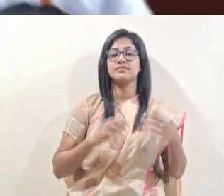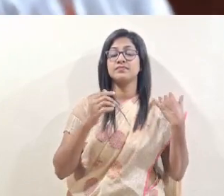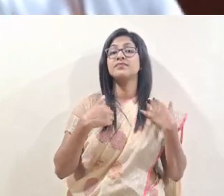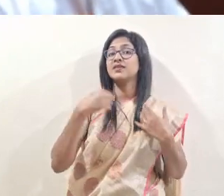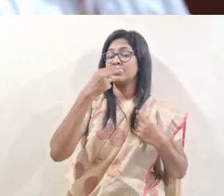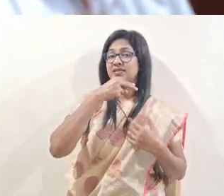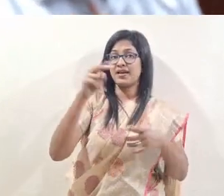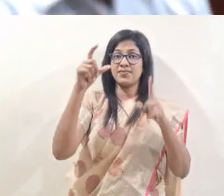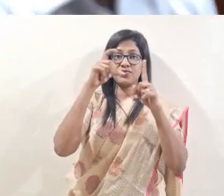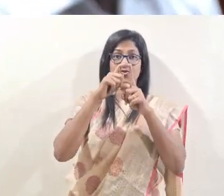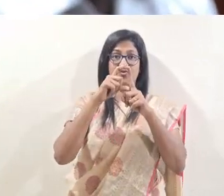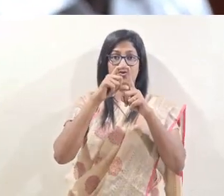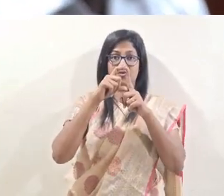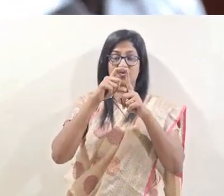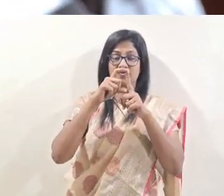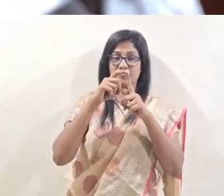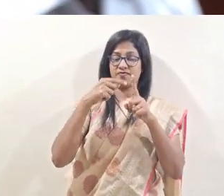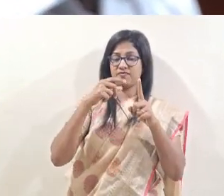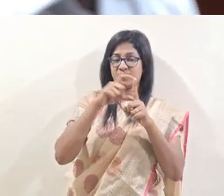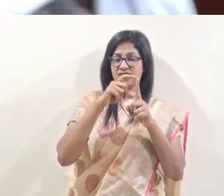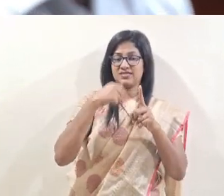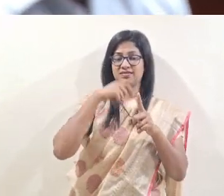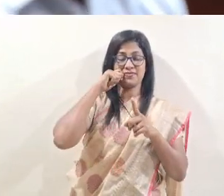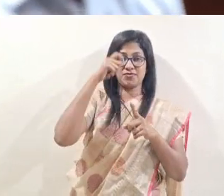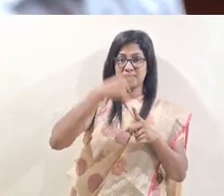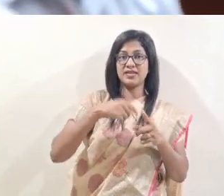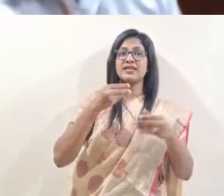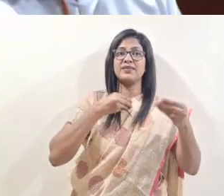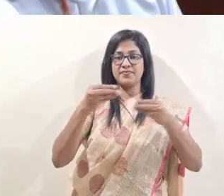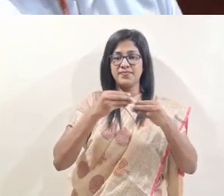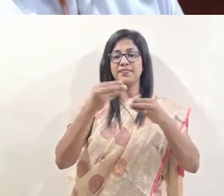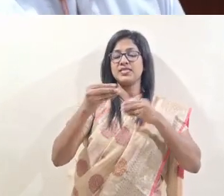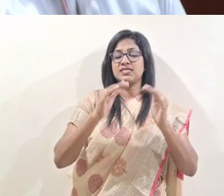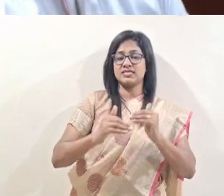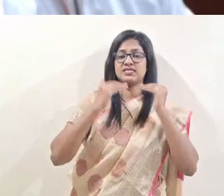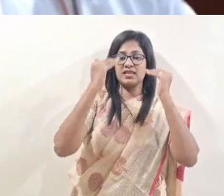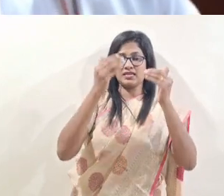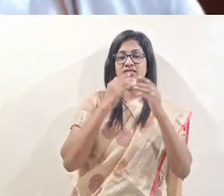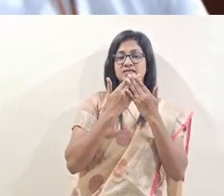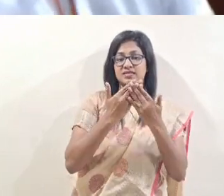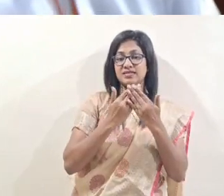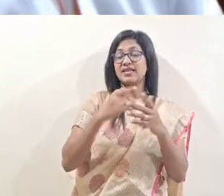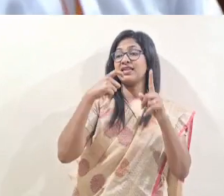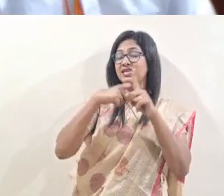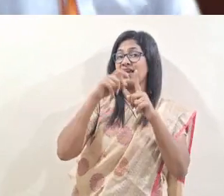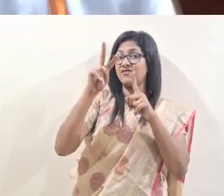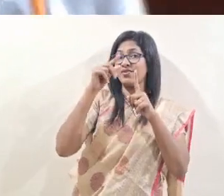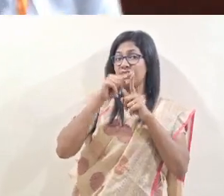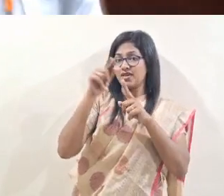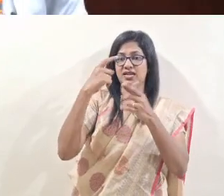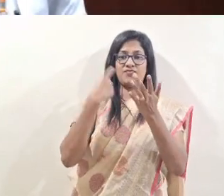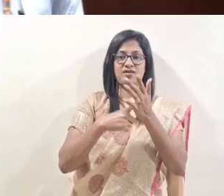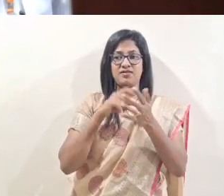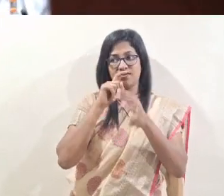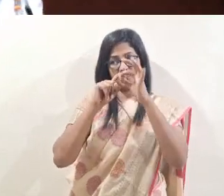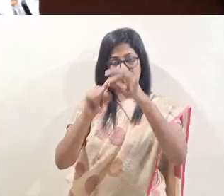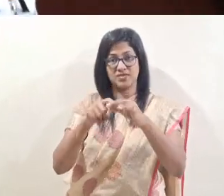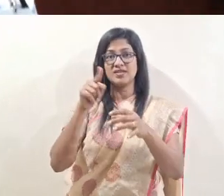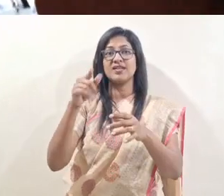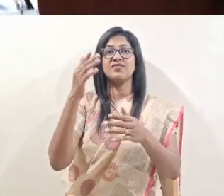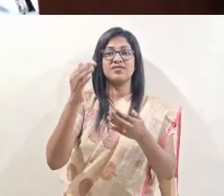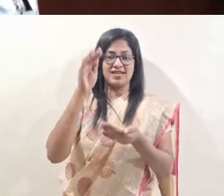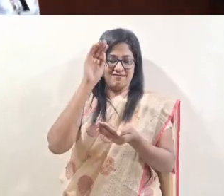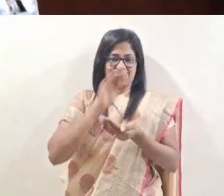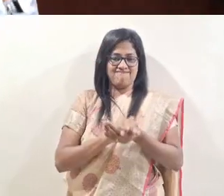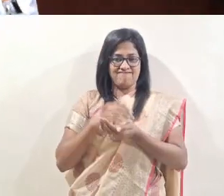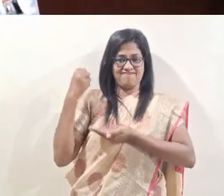I'm Dhruvaksh. I'm a correspondent for Business Standard. My question is to Mr. KVB Reddy. You had talked about a reserve